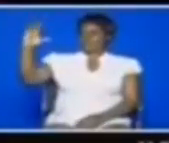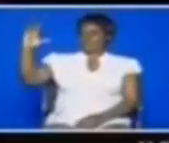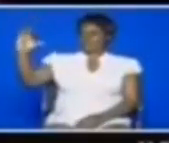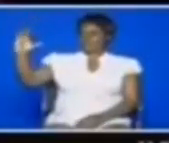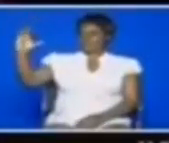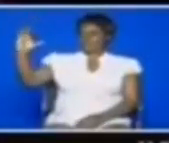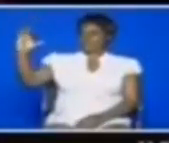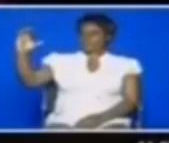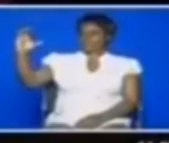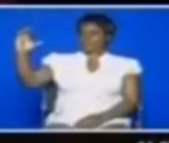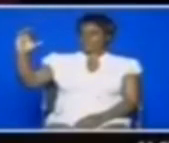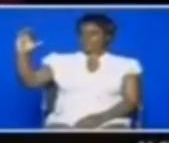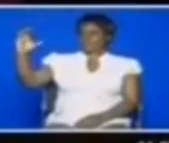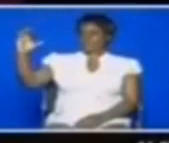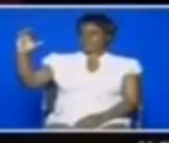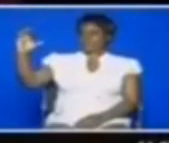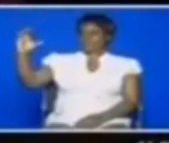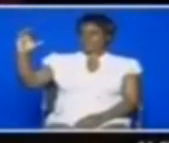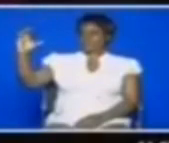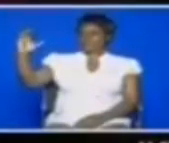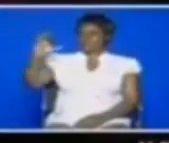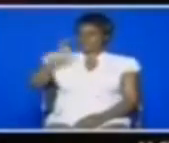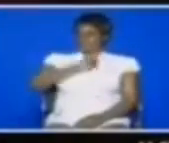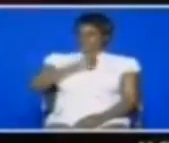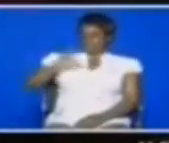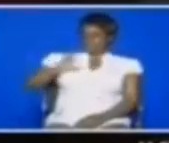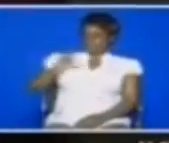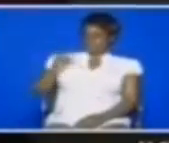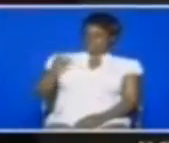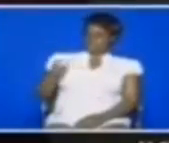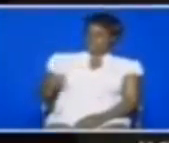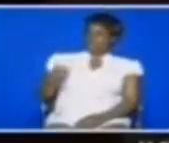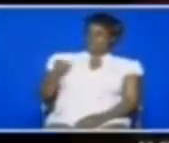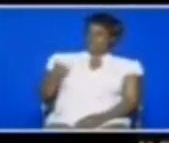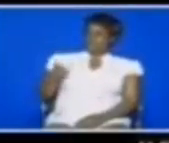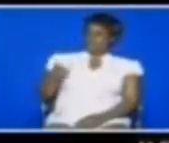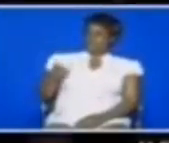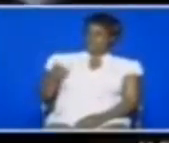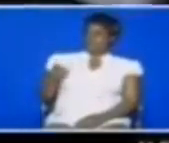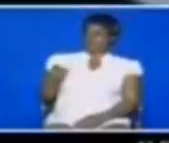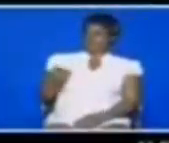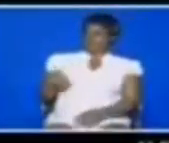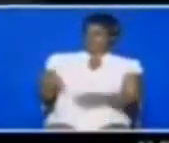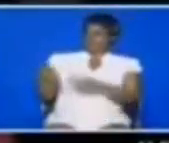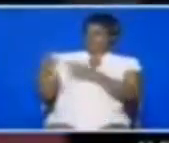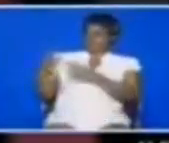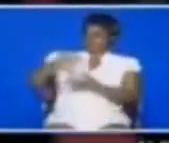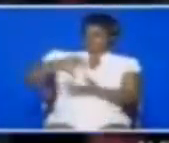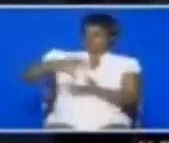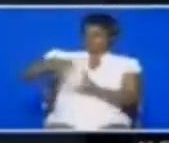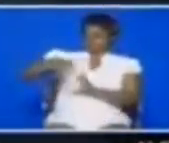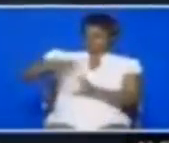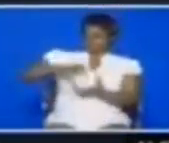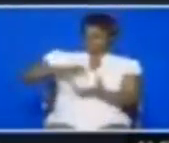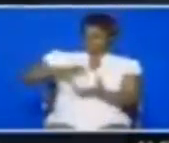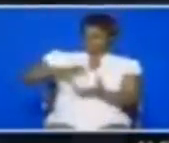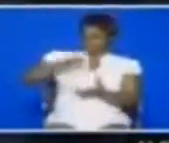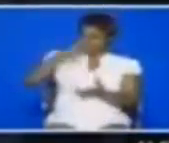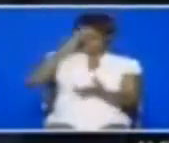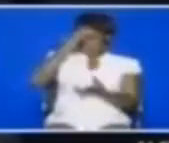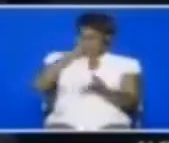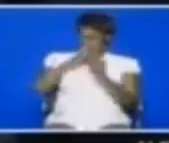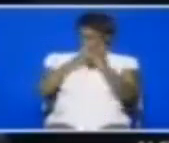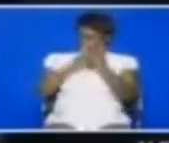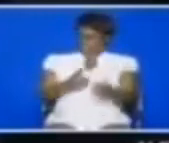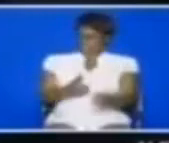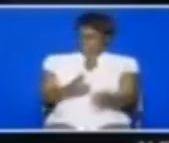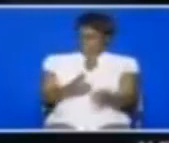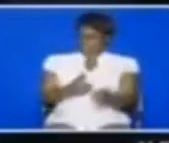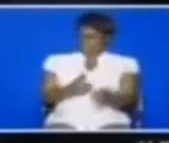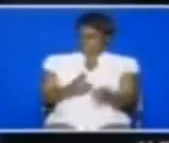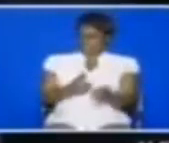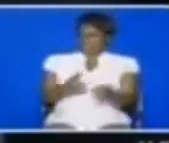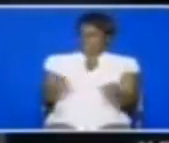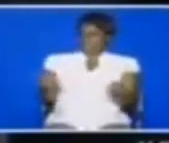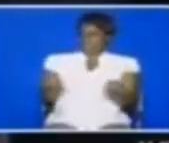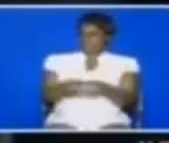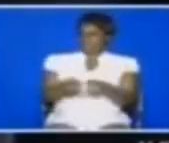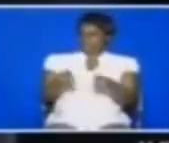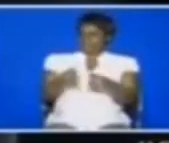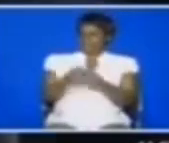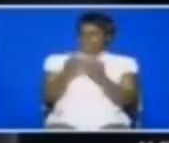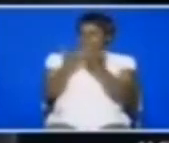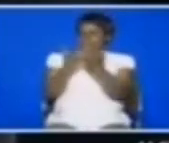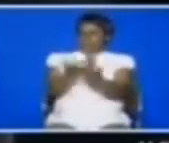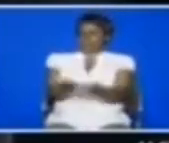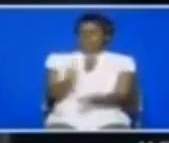the TJRC, a commission whose tenure was dotted with controversy and whose report, despite